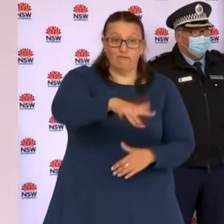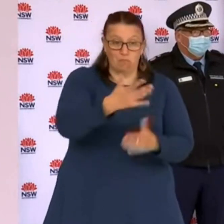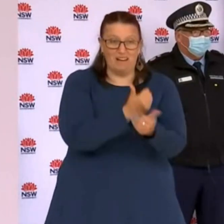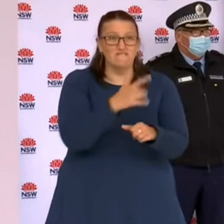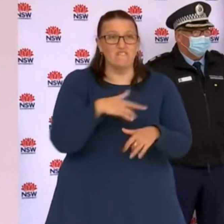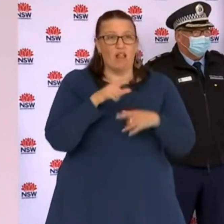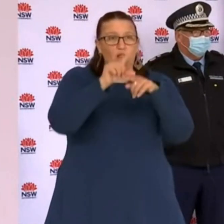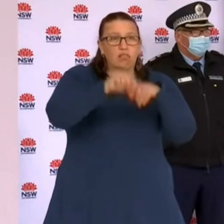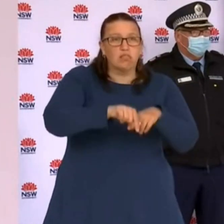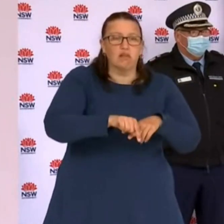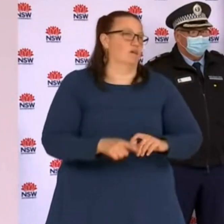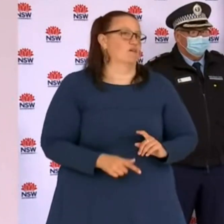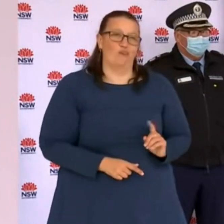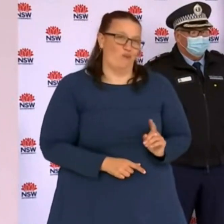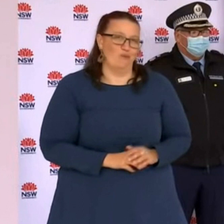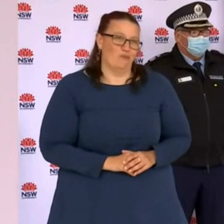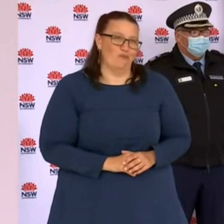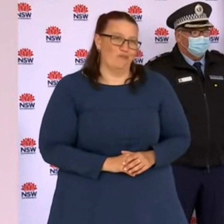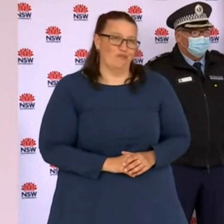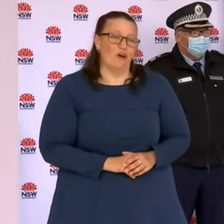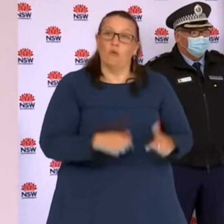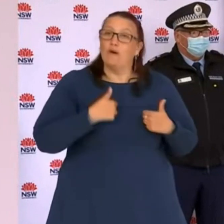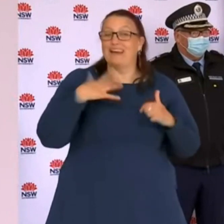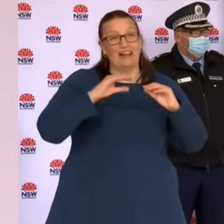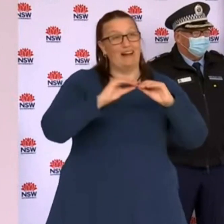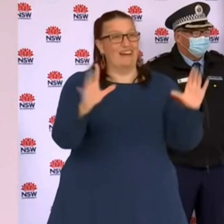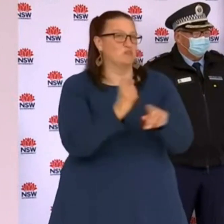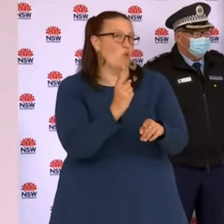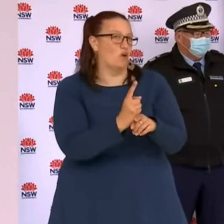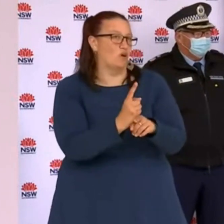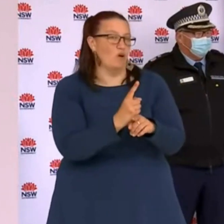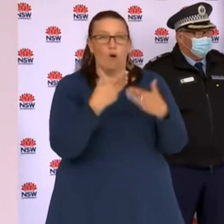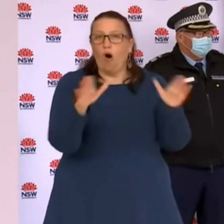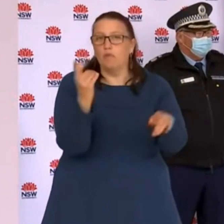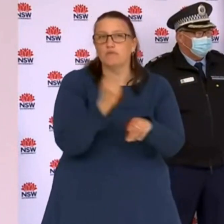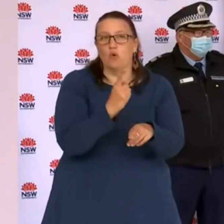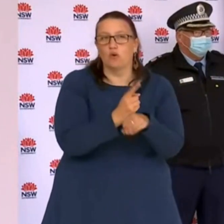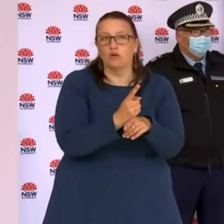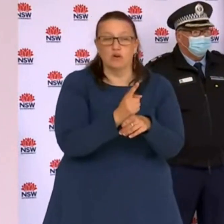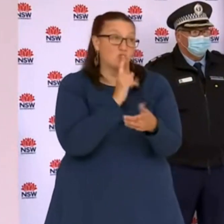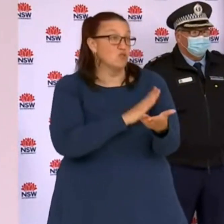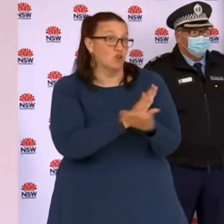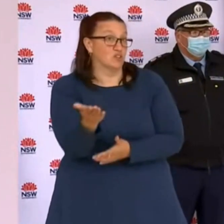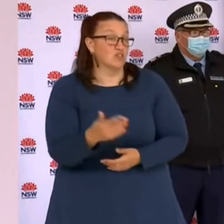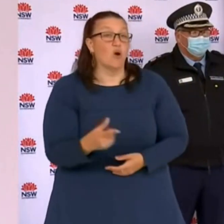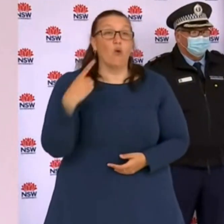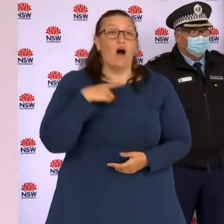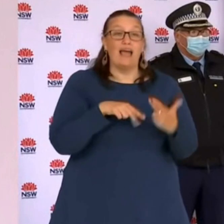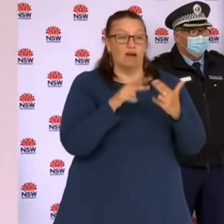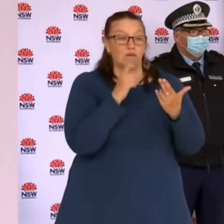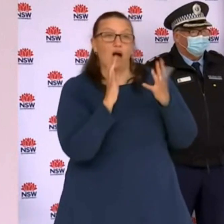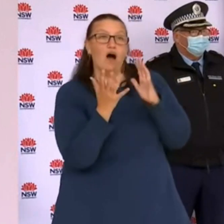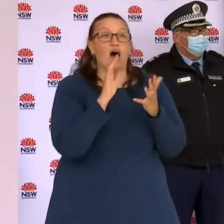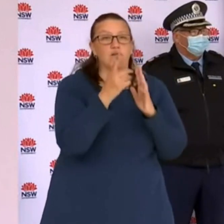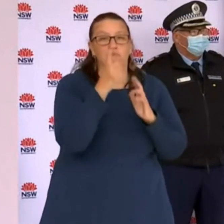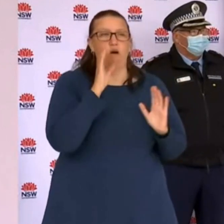it like it is, people won't think about their own actions and behaviours. And I think the people of this state would expect me to be honest and